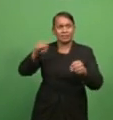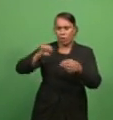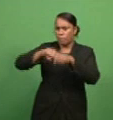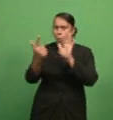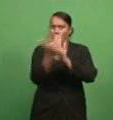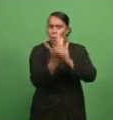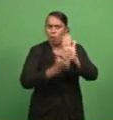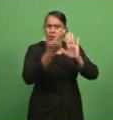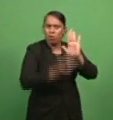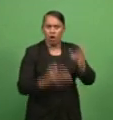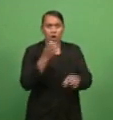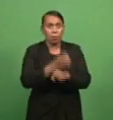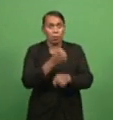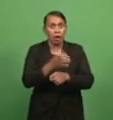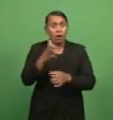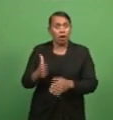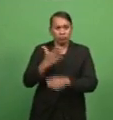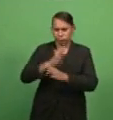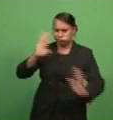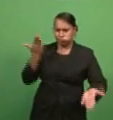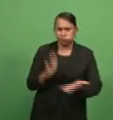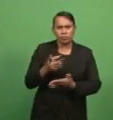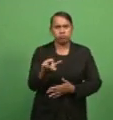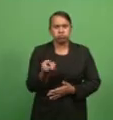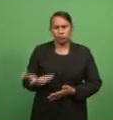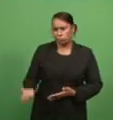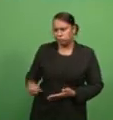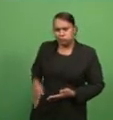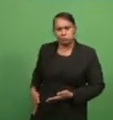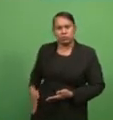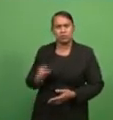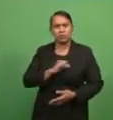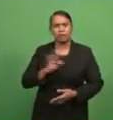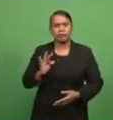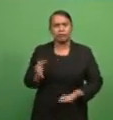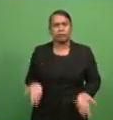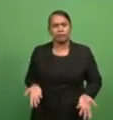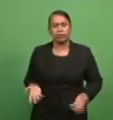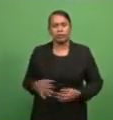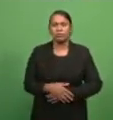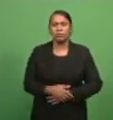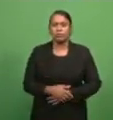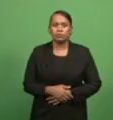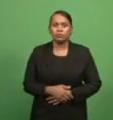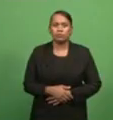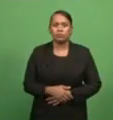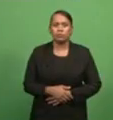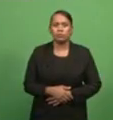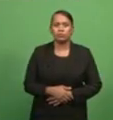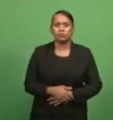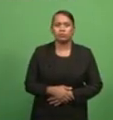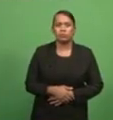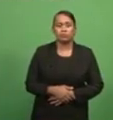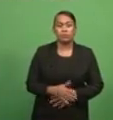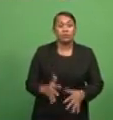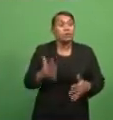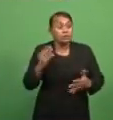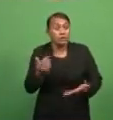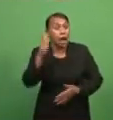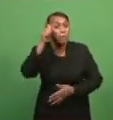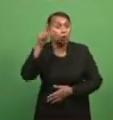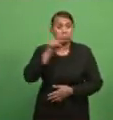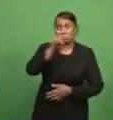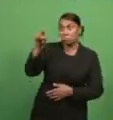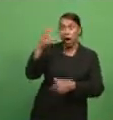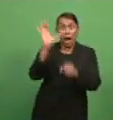reduce staff salaries. Edwin Nunn reports. It's emerged that a number of employers have cut the hourly rate